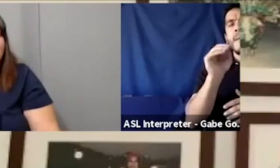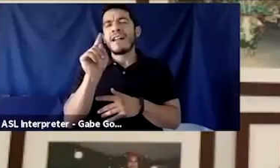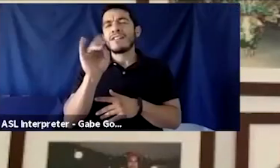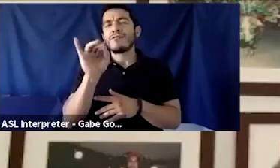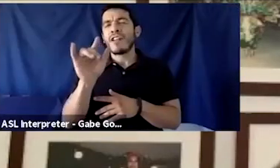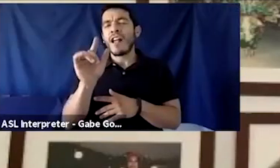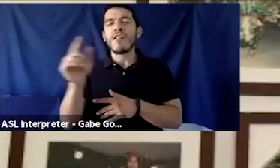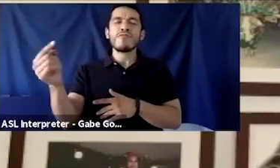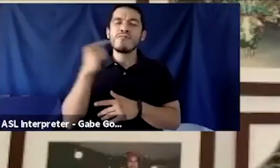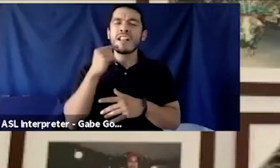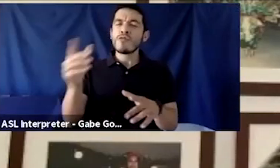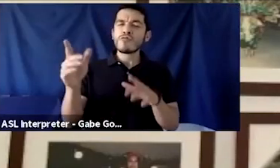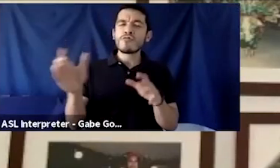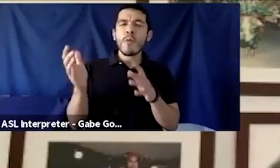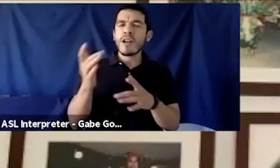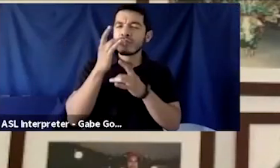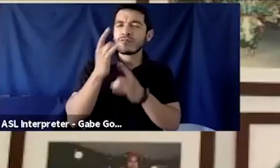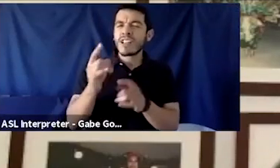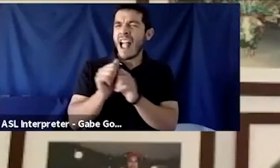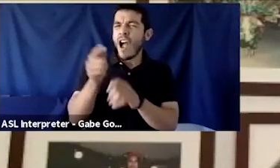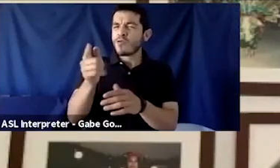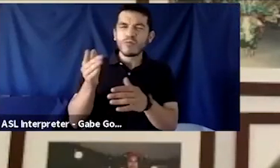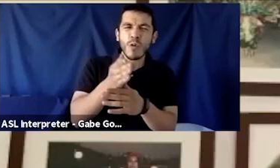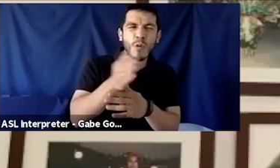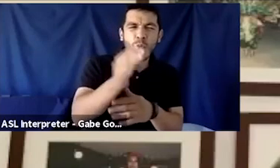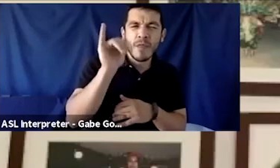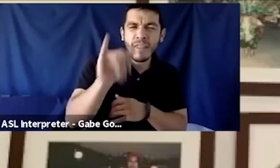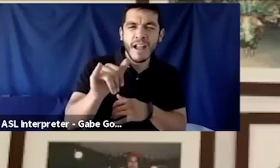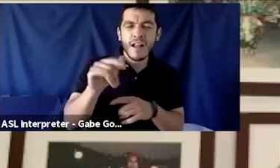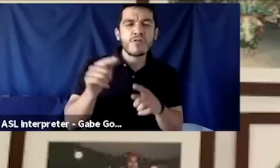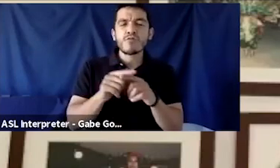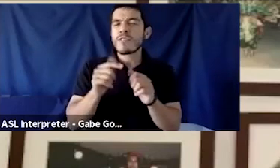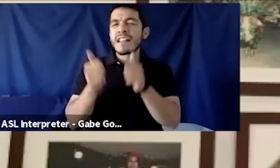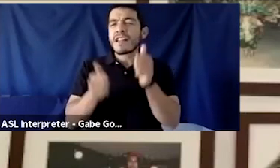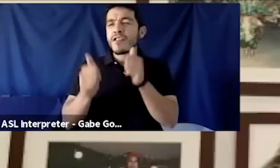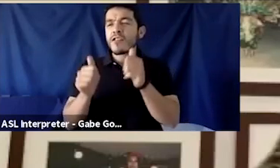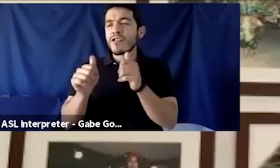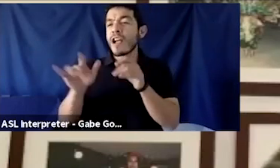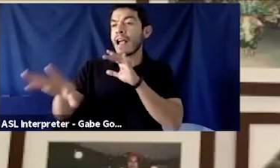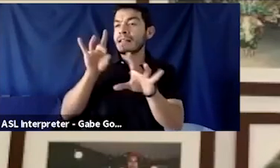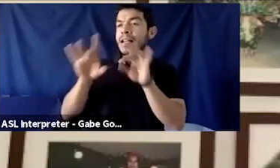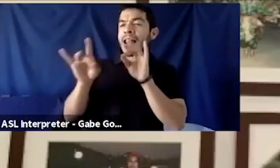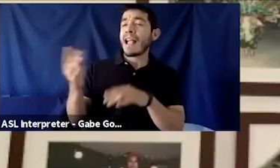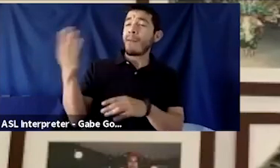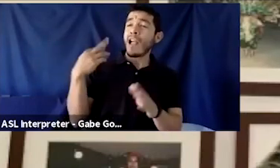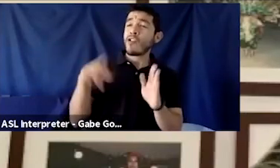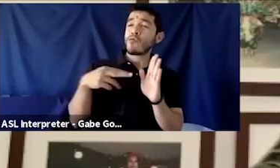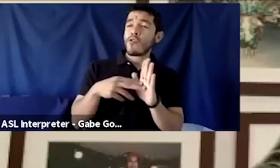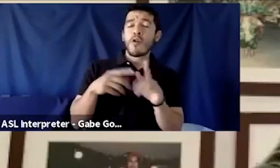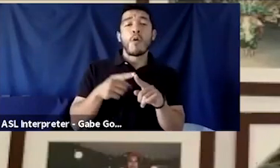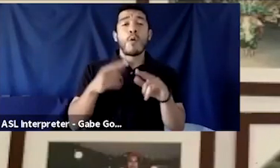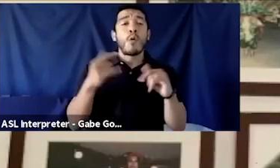to you. So how have you navigated that to either select, past roles, current roles, material